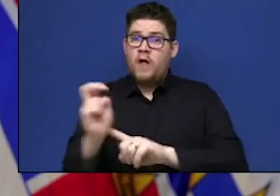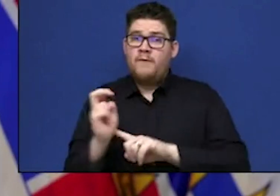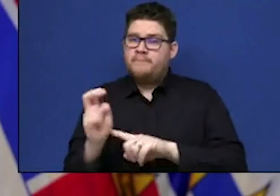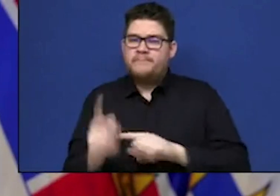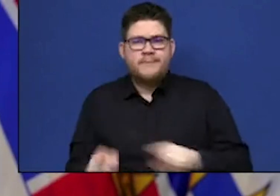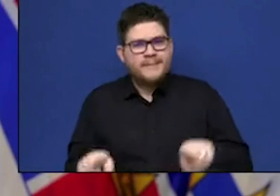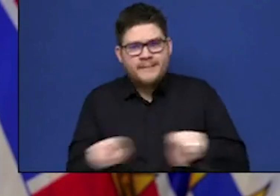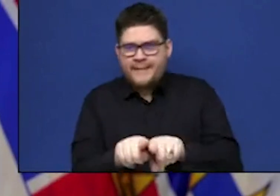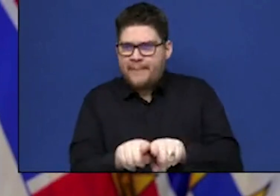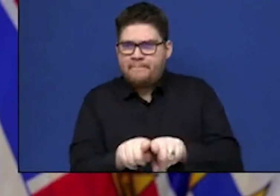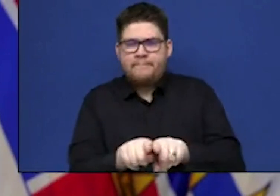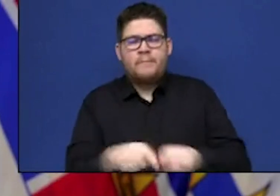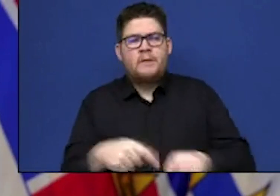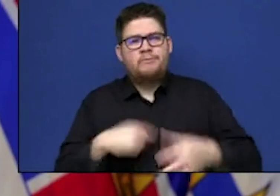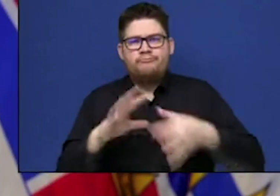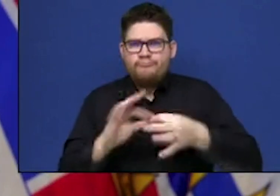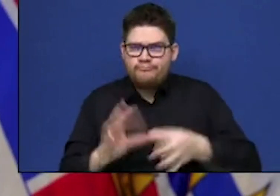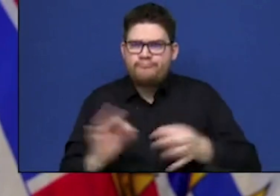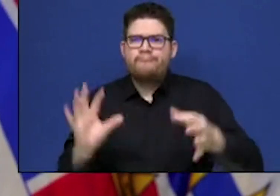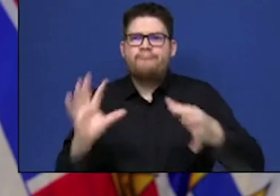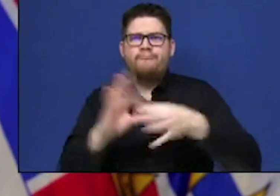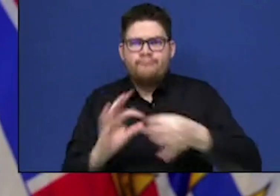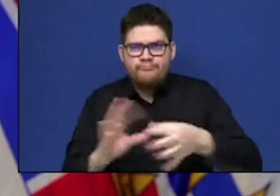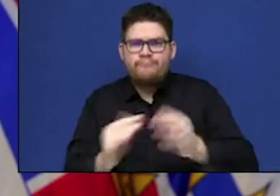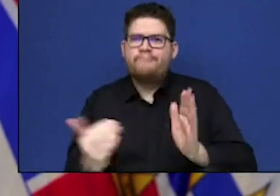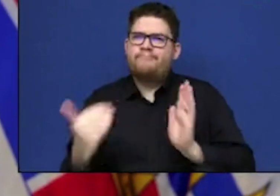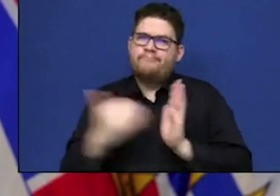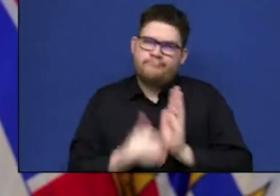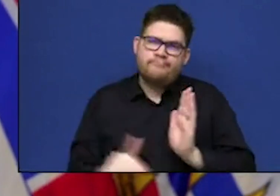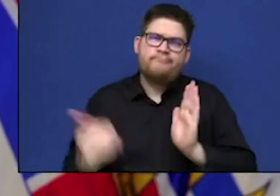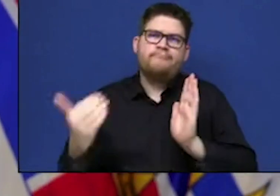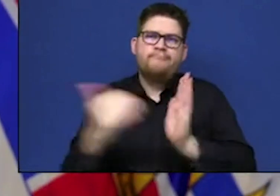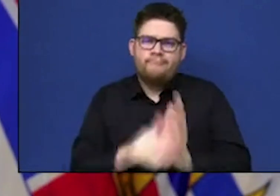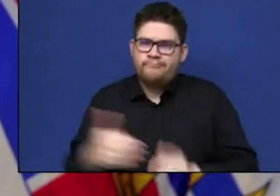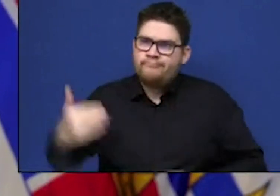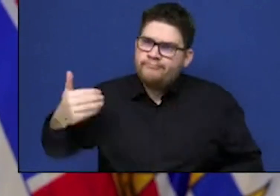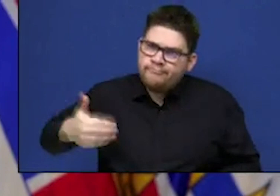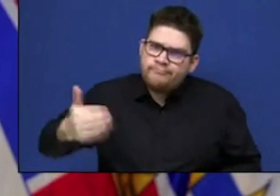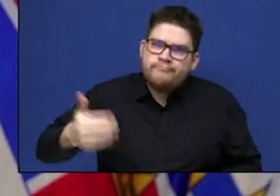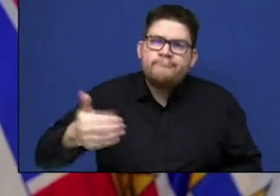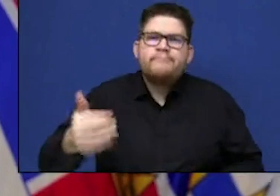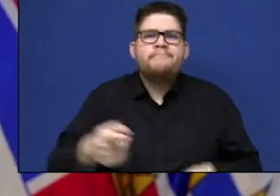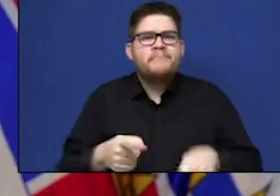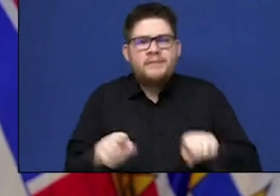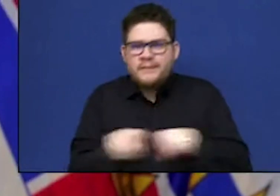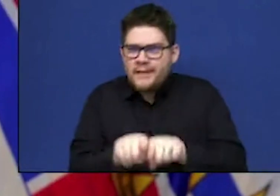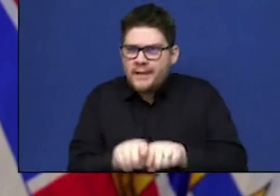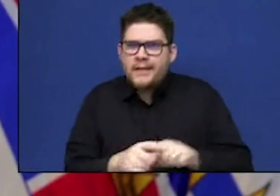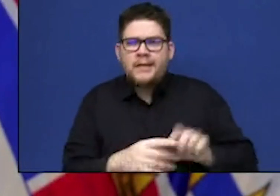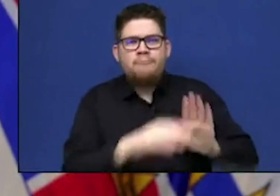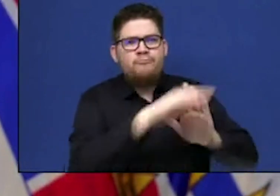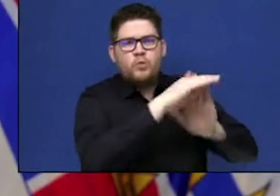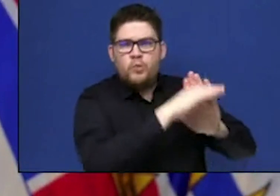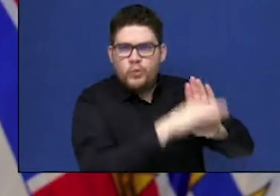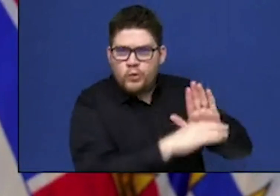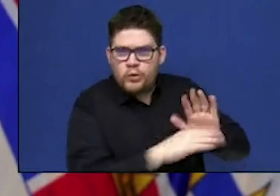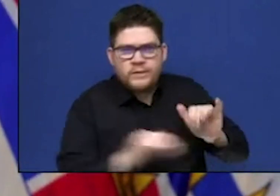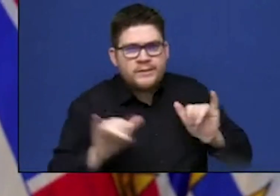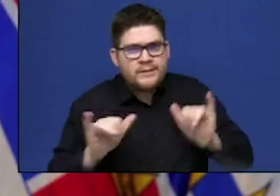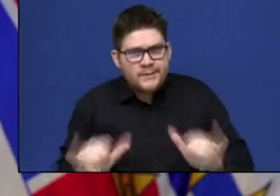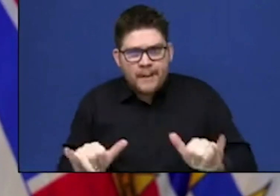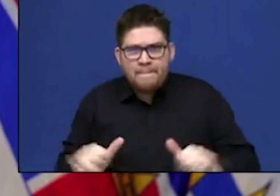I know, I said it myself, that over the Easter break, if families wanted to go in a self-contained